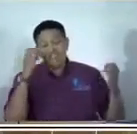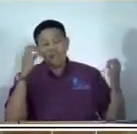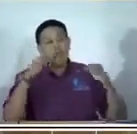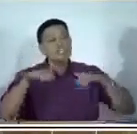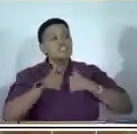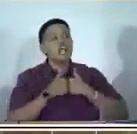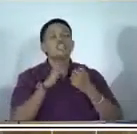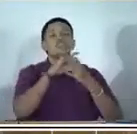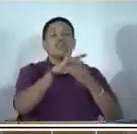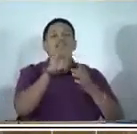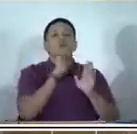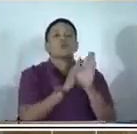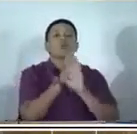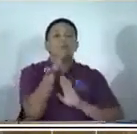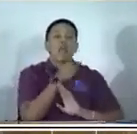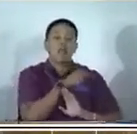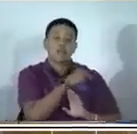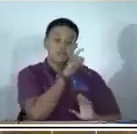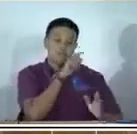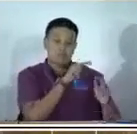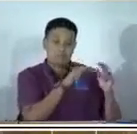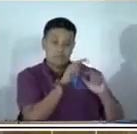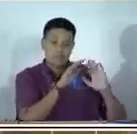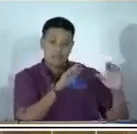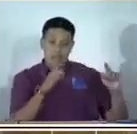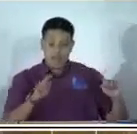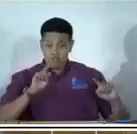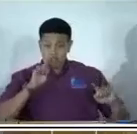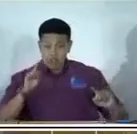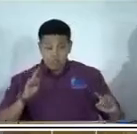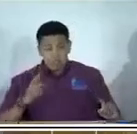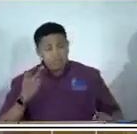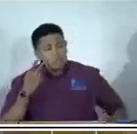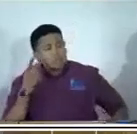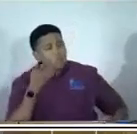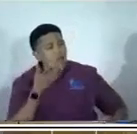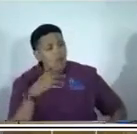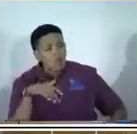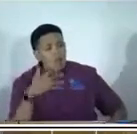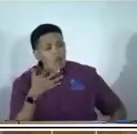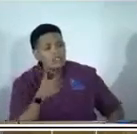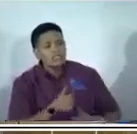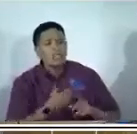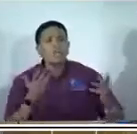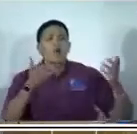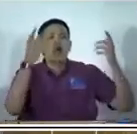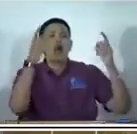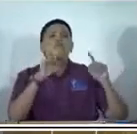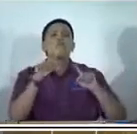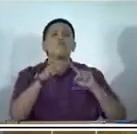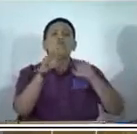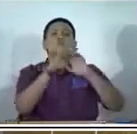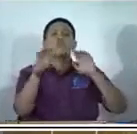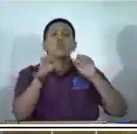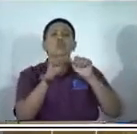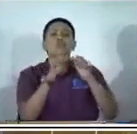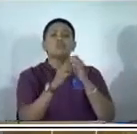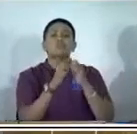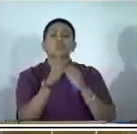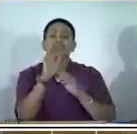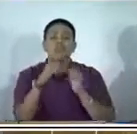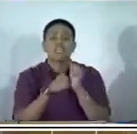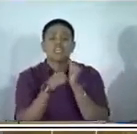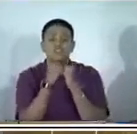main hospital building. This has been a classic case of what happens when you don't maintain your